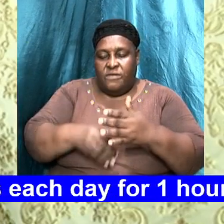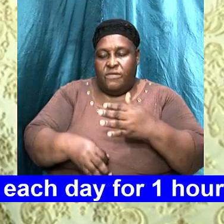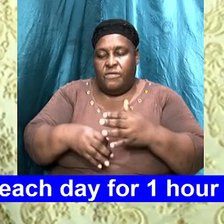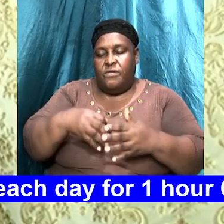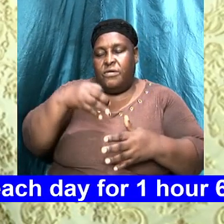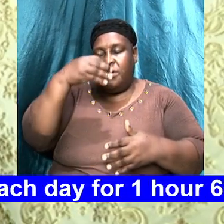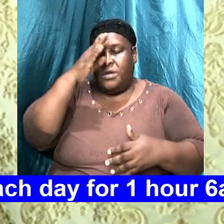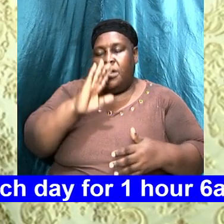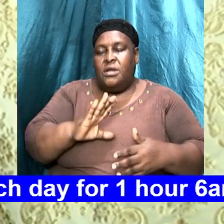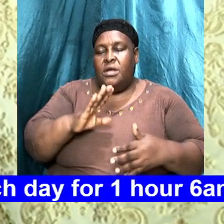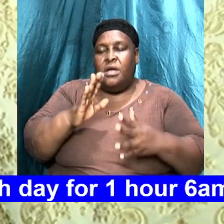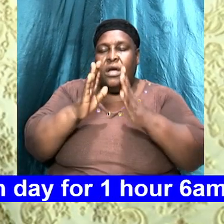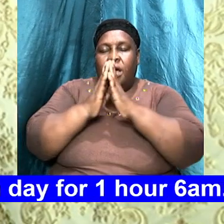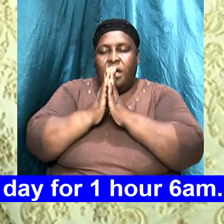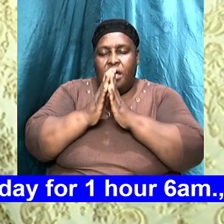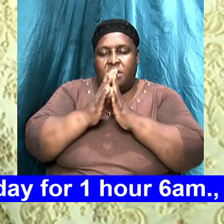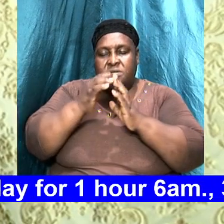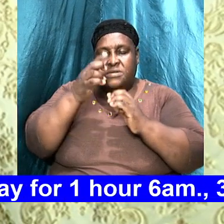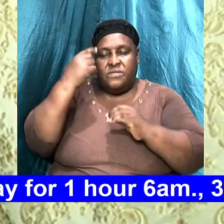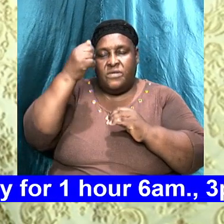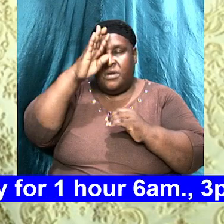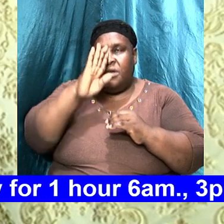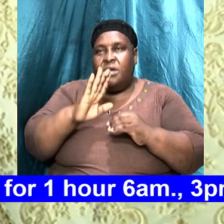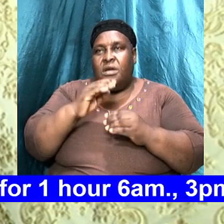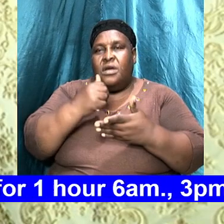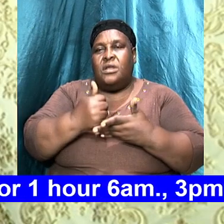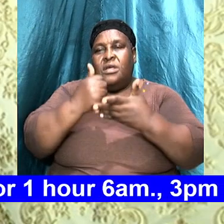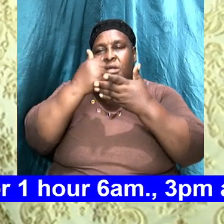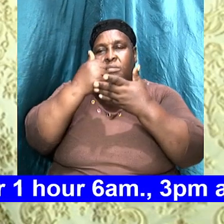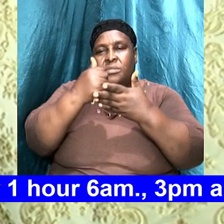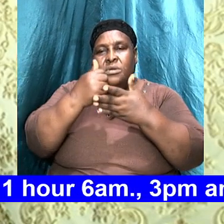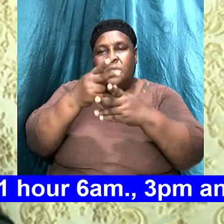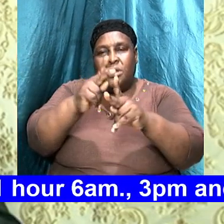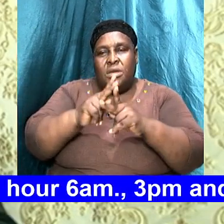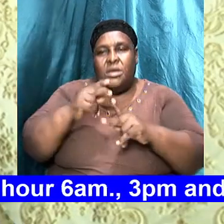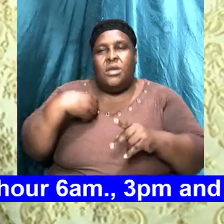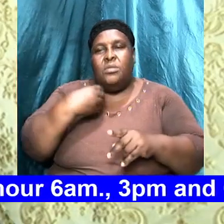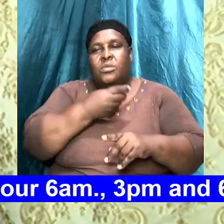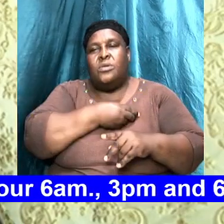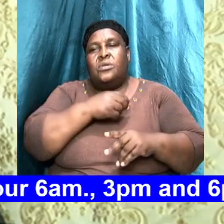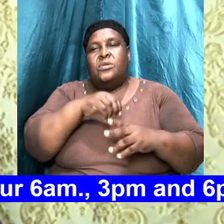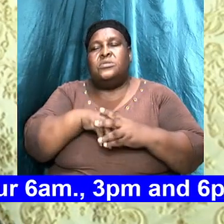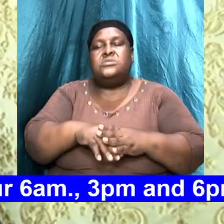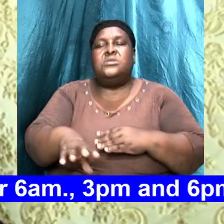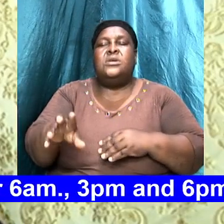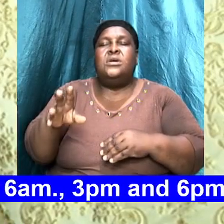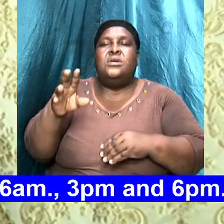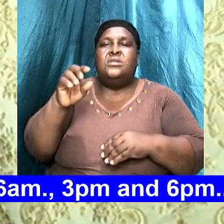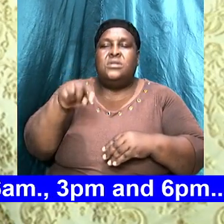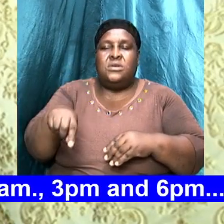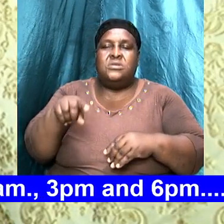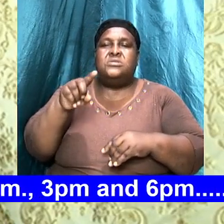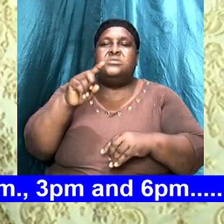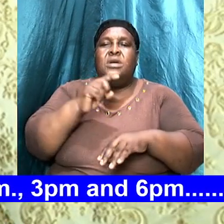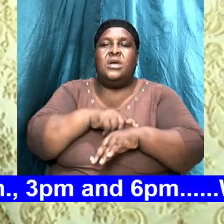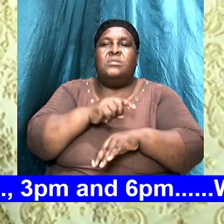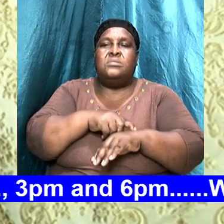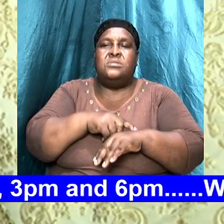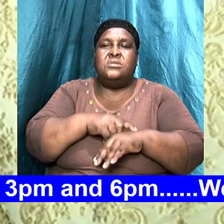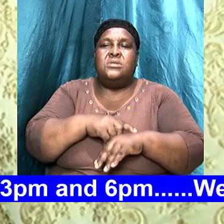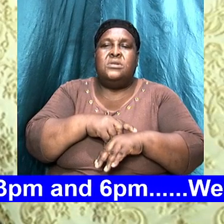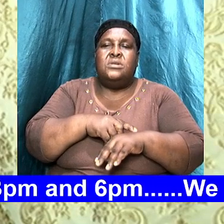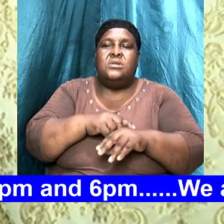to have his help you know to keep us during this time you know special prior time there are special prior times for each day